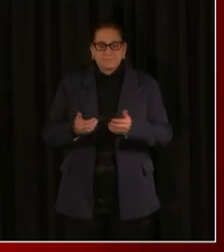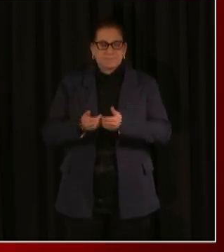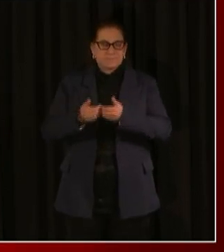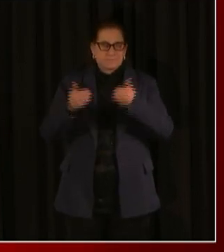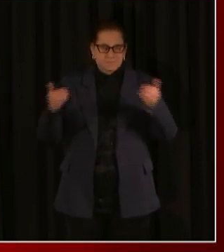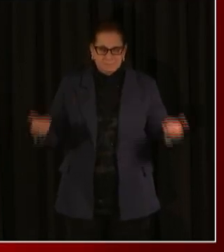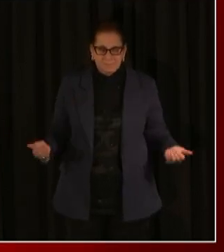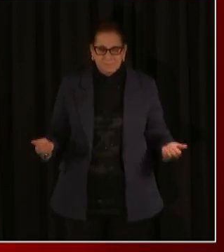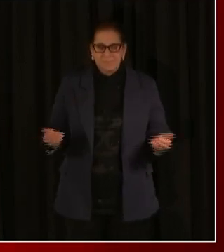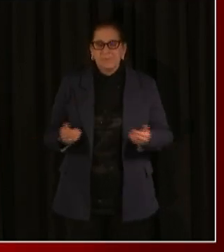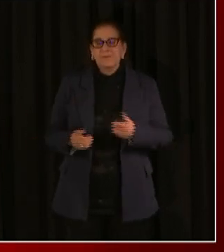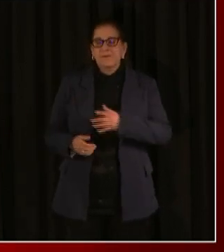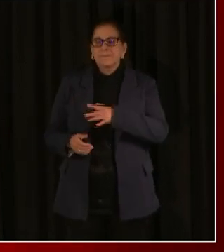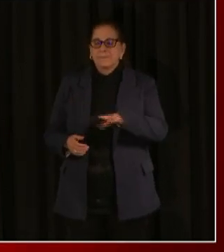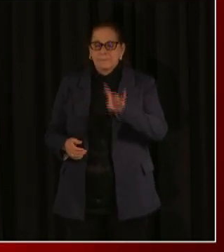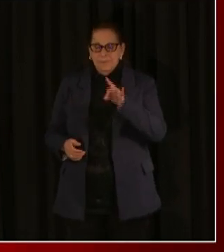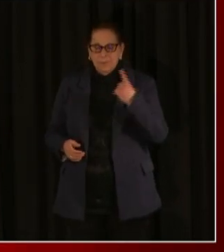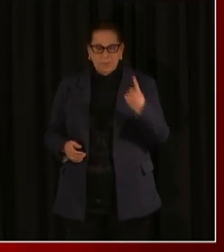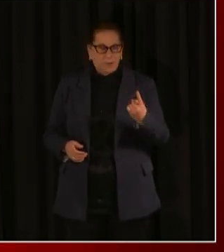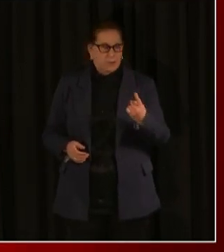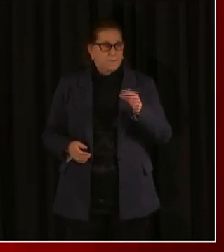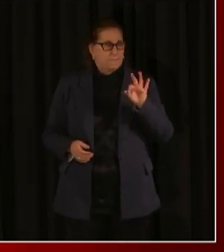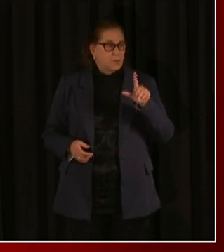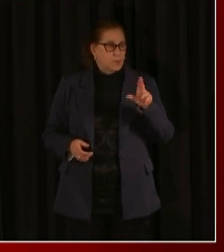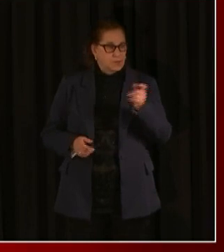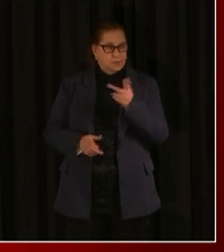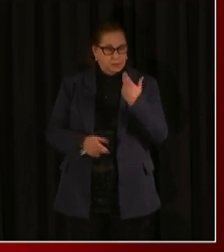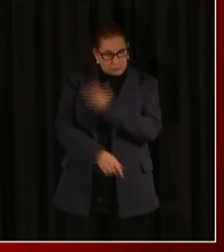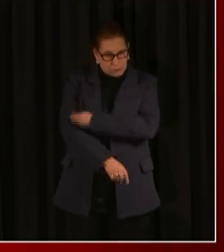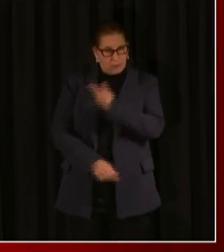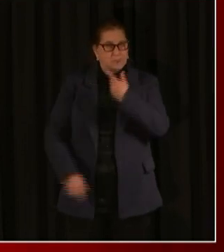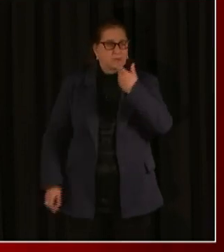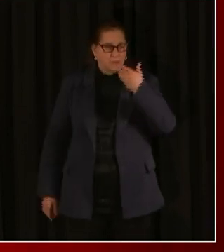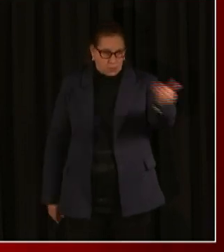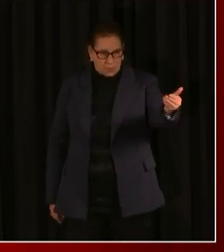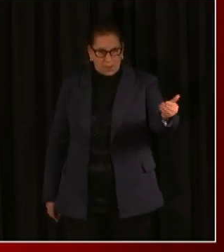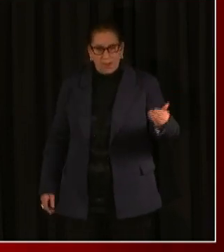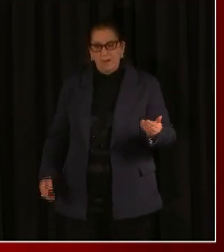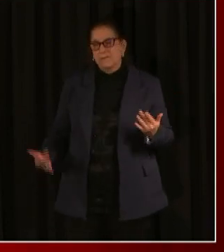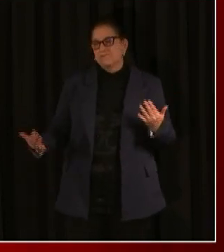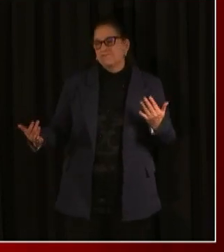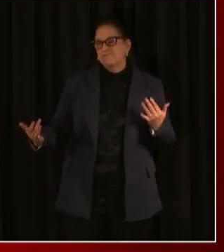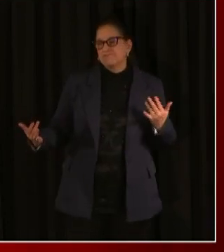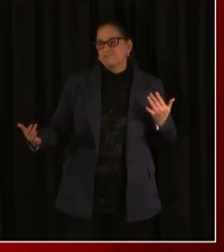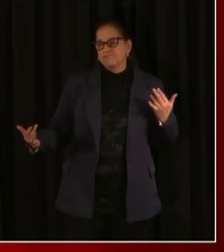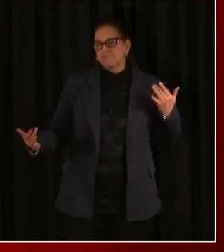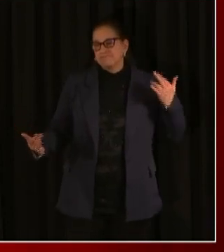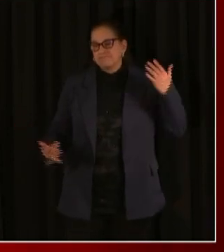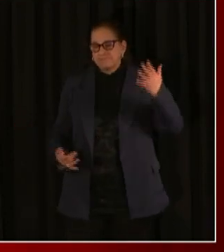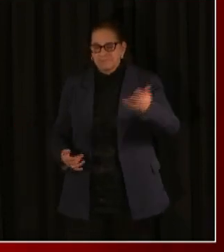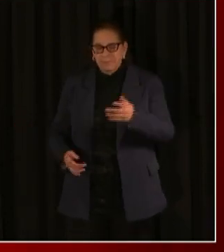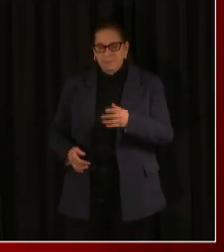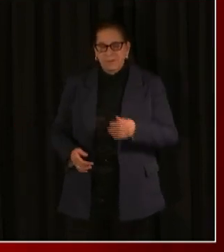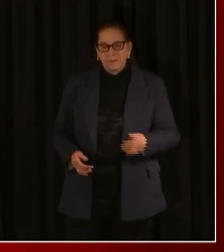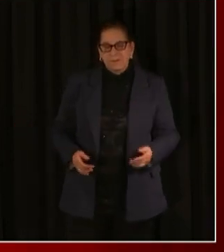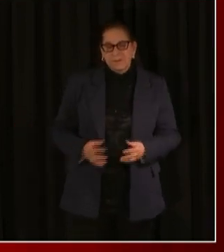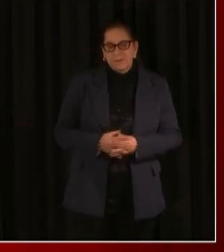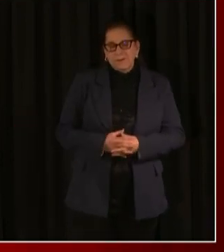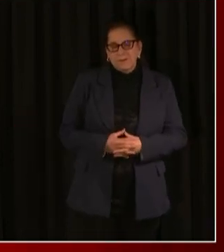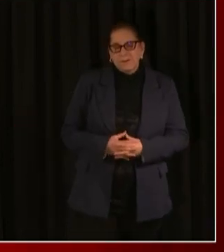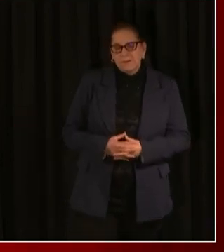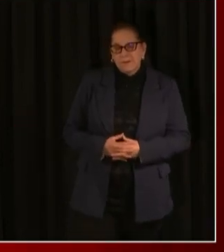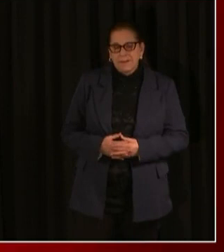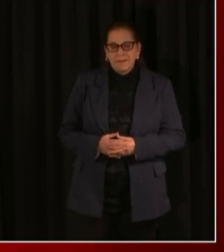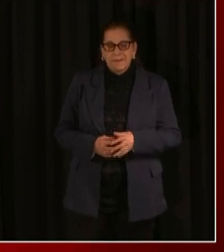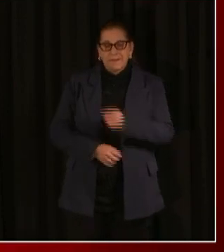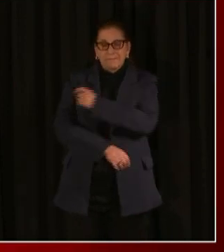grab my notes regarding that specific issue. But it shouldn't be co-administered, like administered